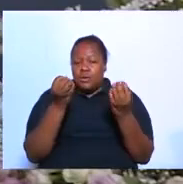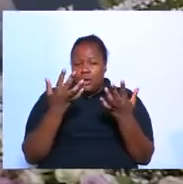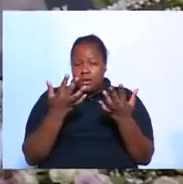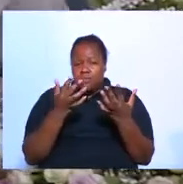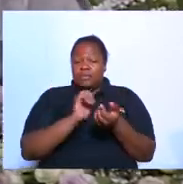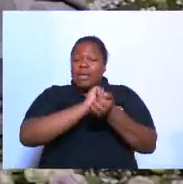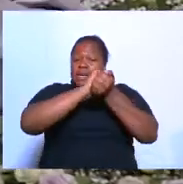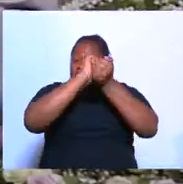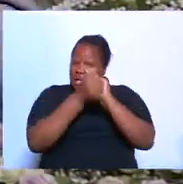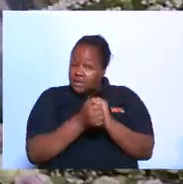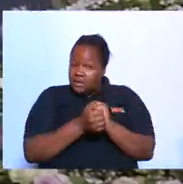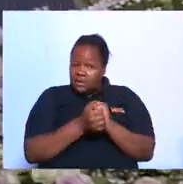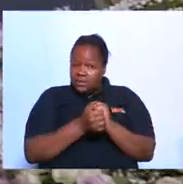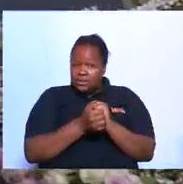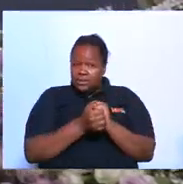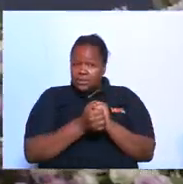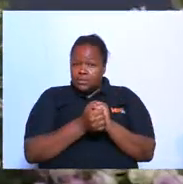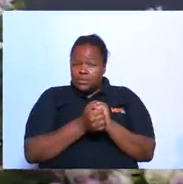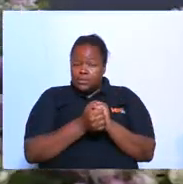change